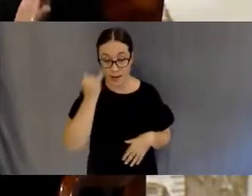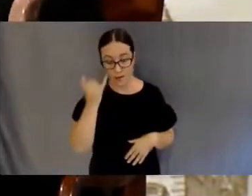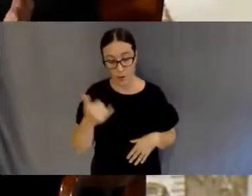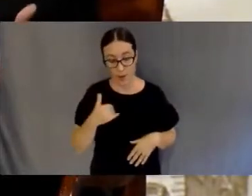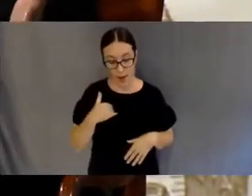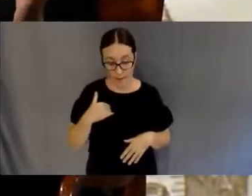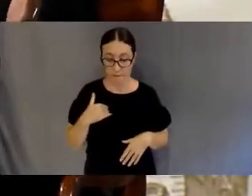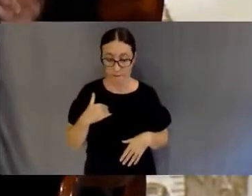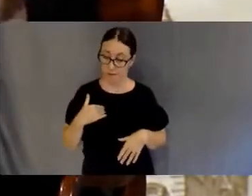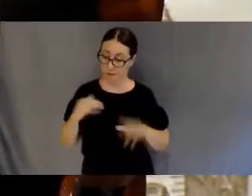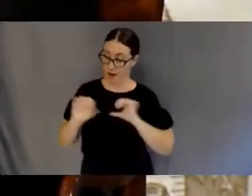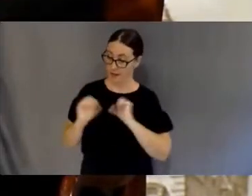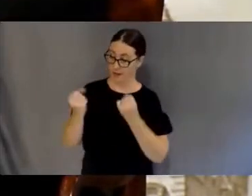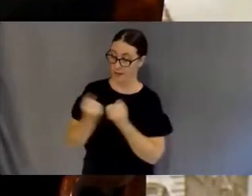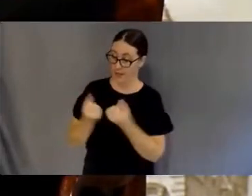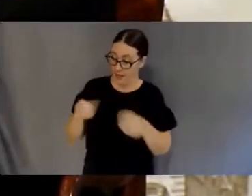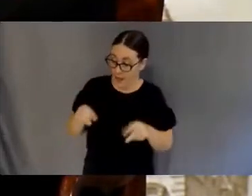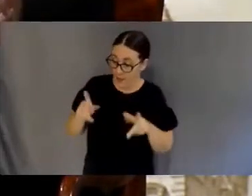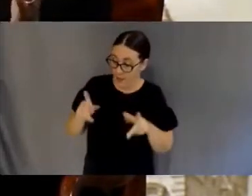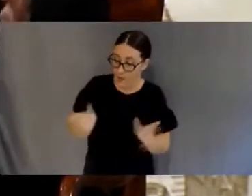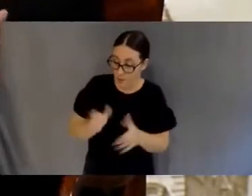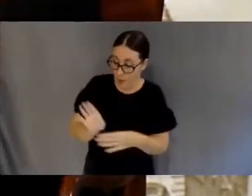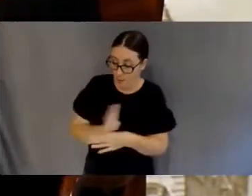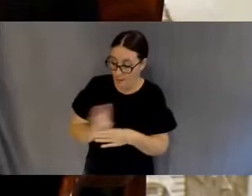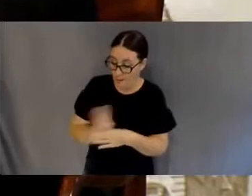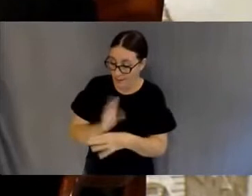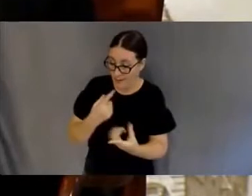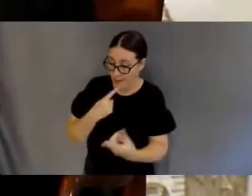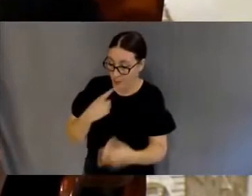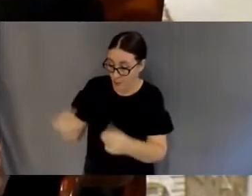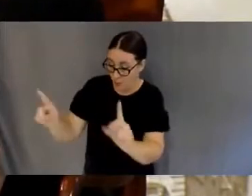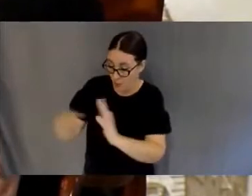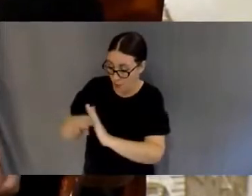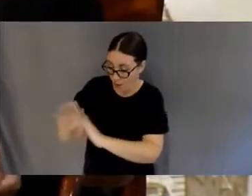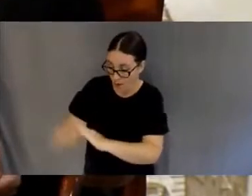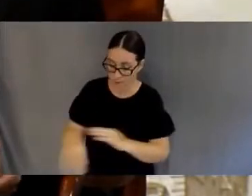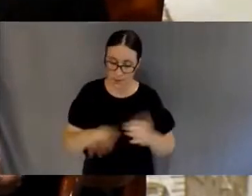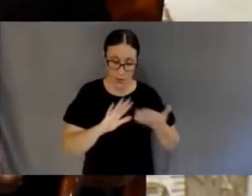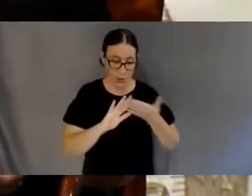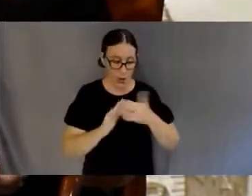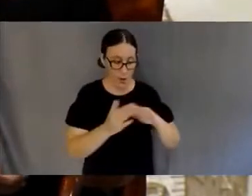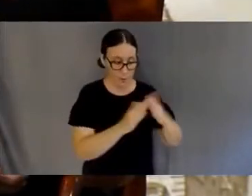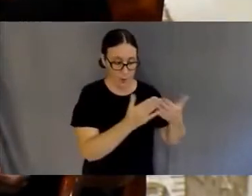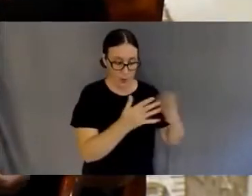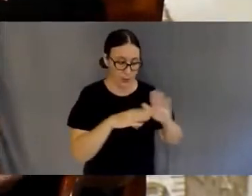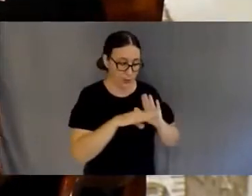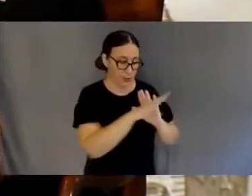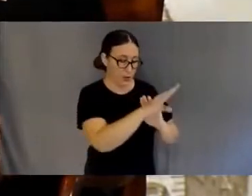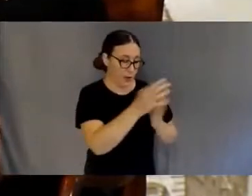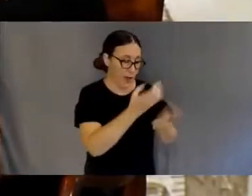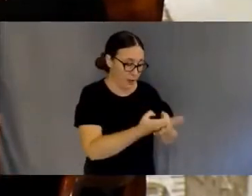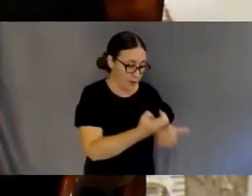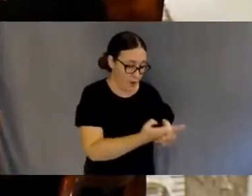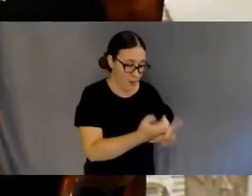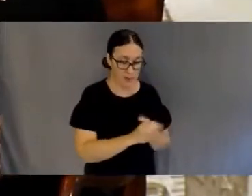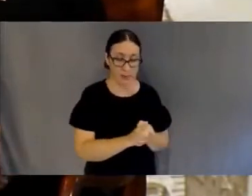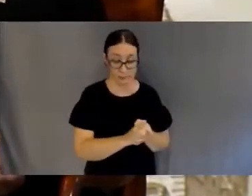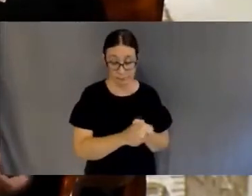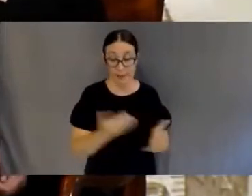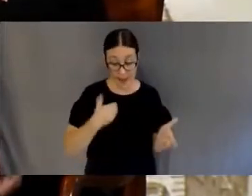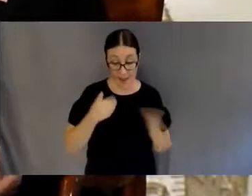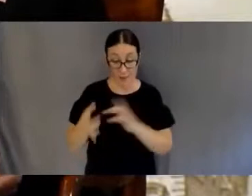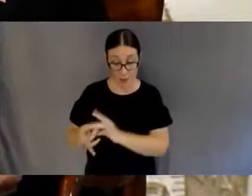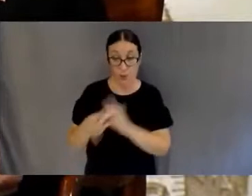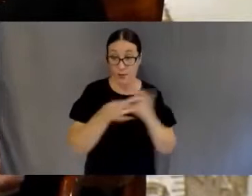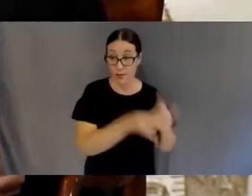a society that allows small businesses to thrive, communities to grow economically. There is a relationship, and I believe